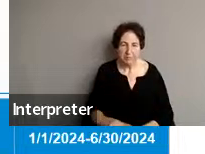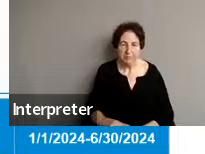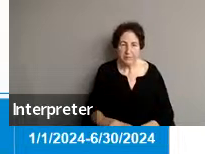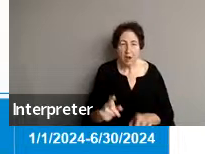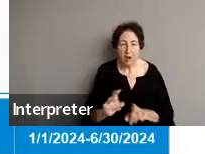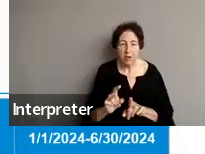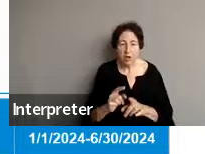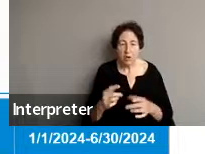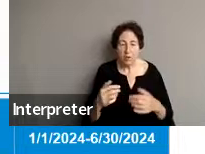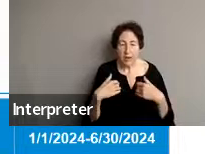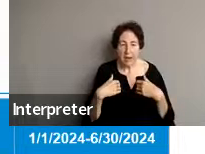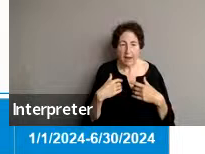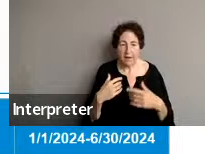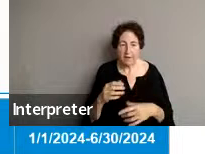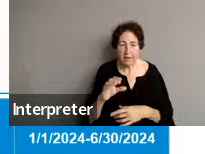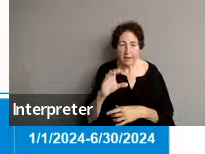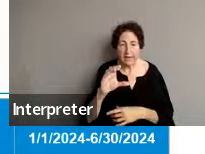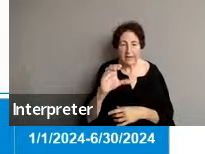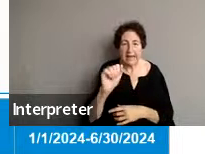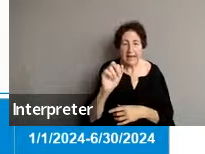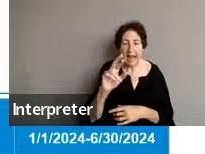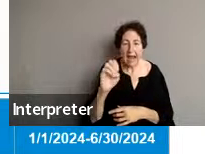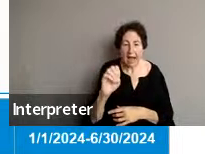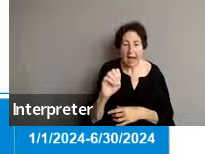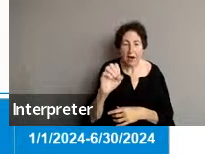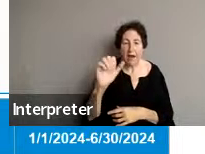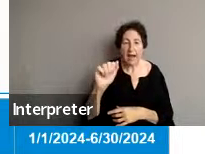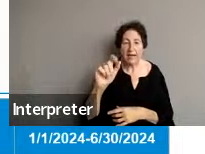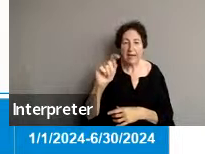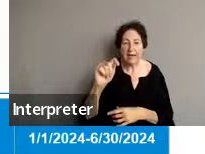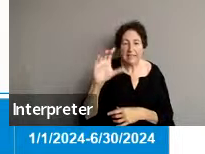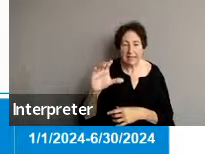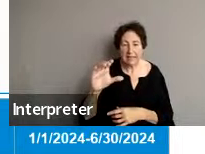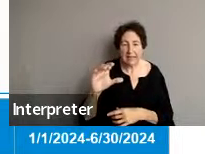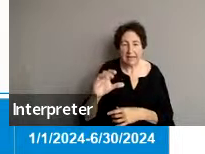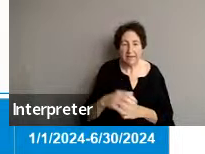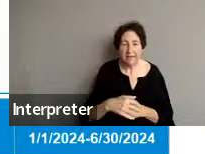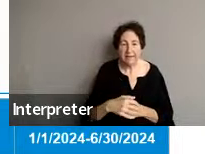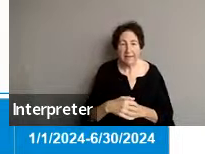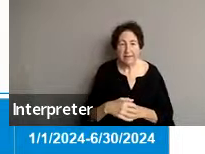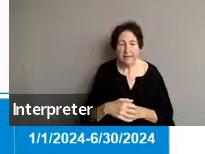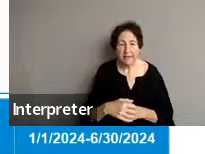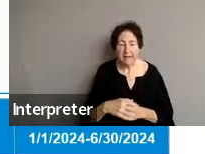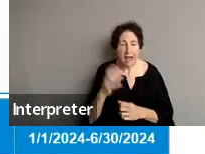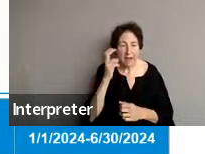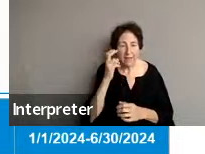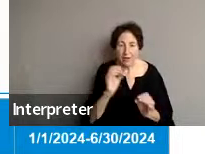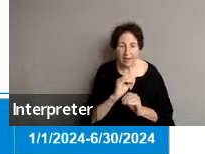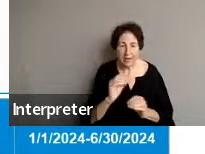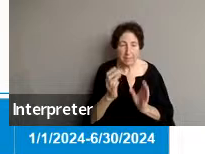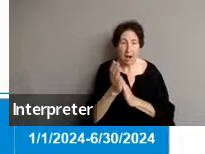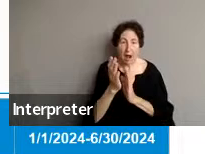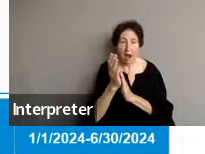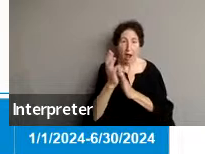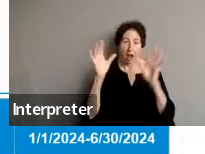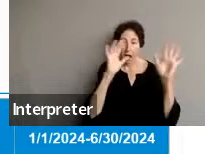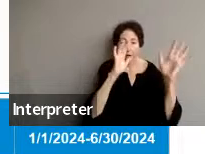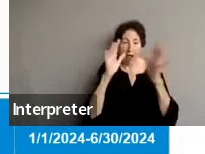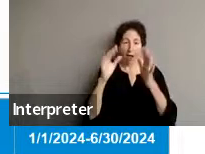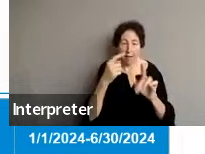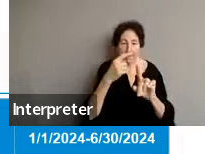We also have Care ATC or Care at the Center. I have heard nothing but positive things about